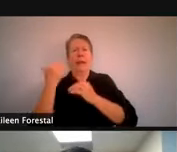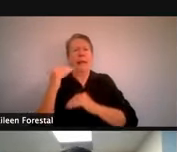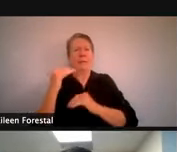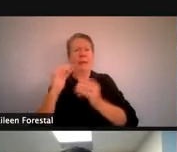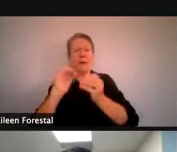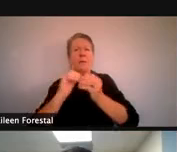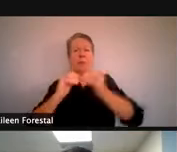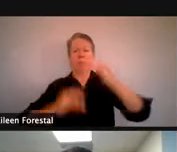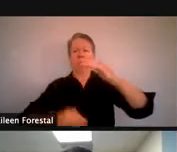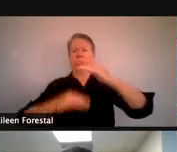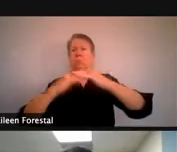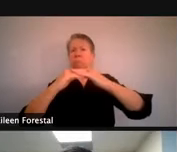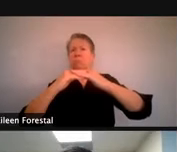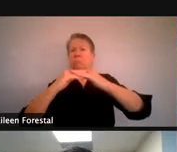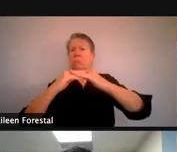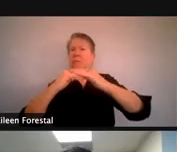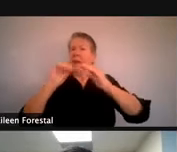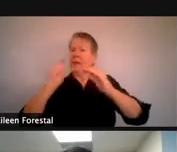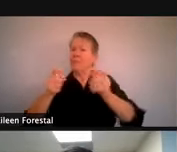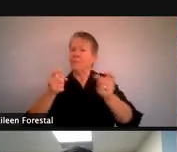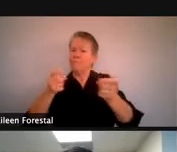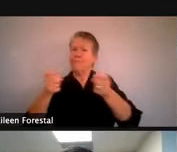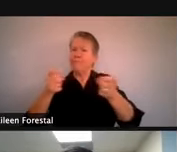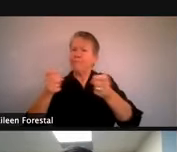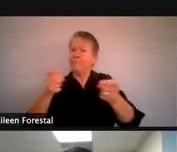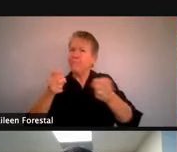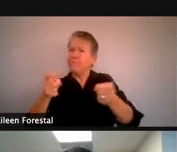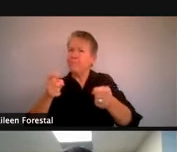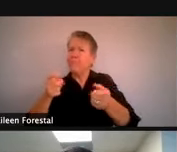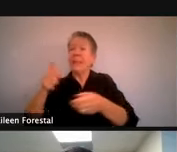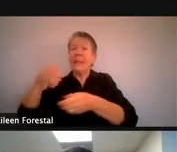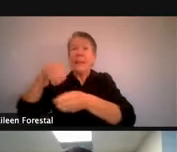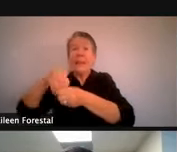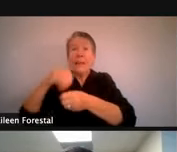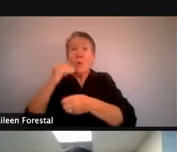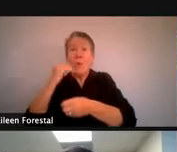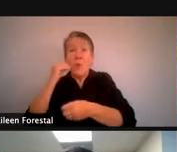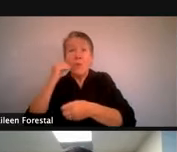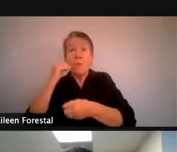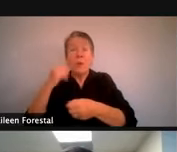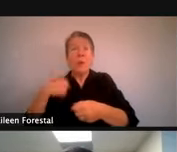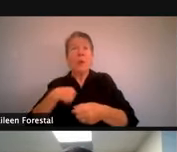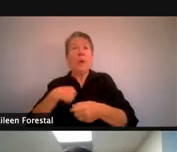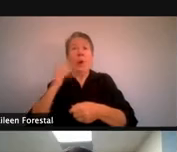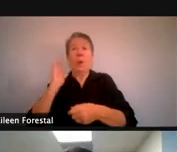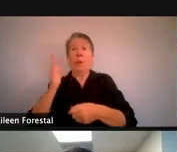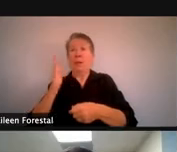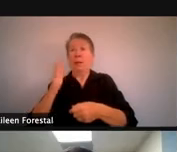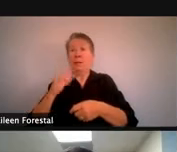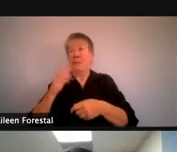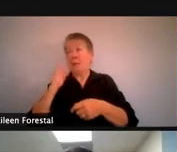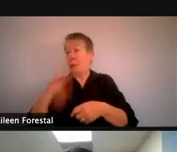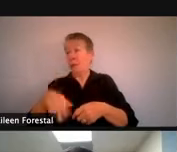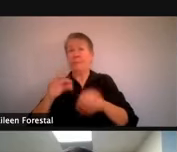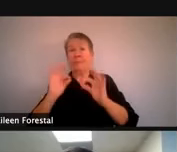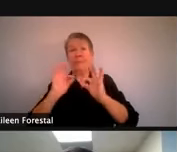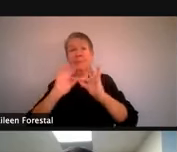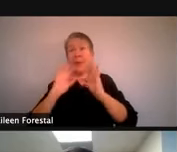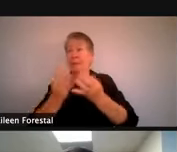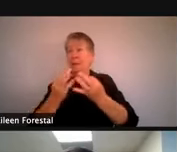same table as our kids when we're indoors at a meal. We'll do it outdoors, but we won't do that indoors. Not a lot of